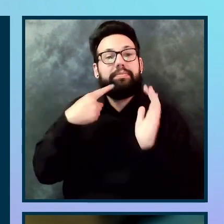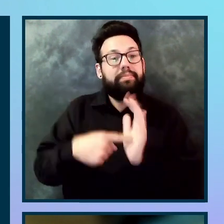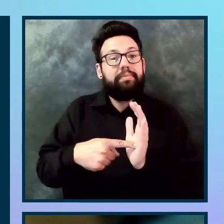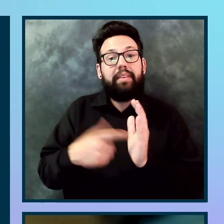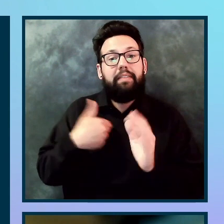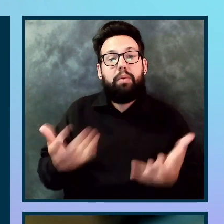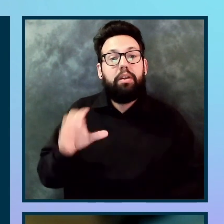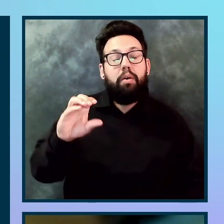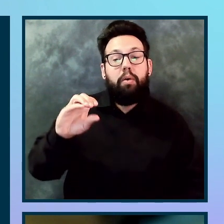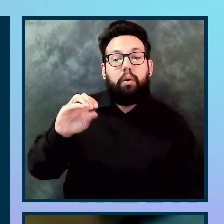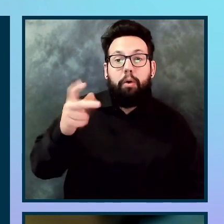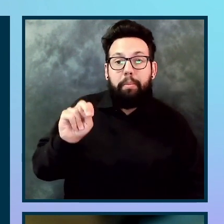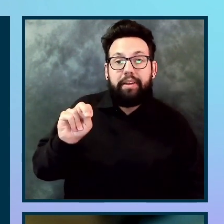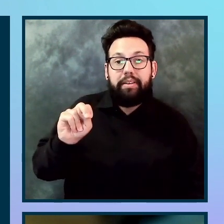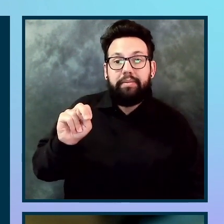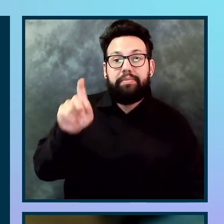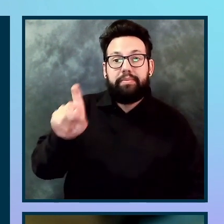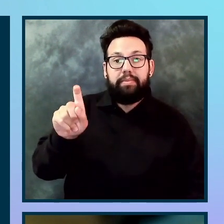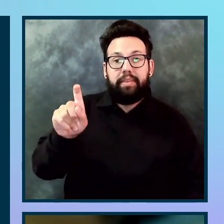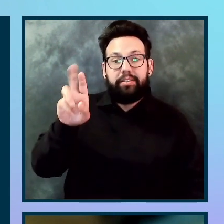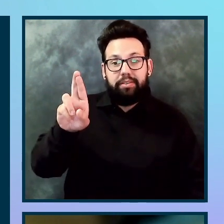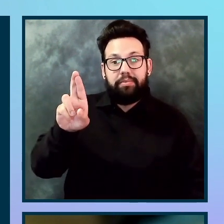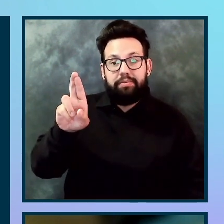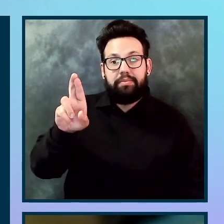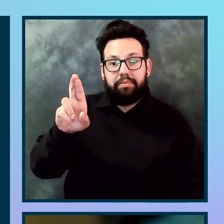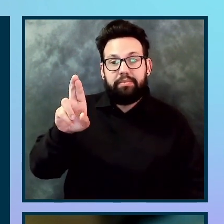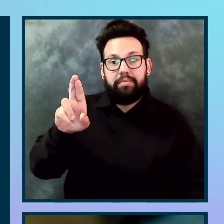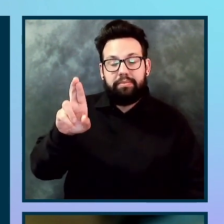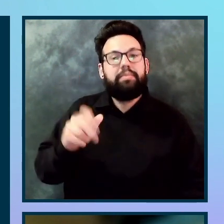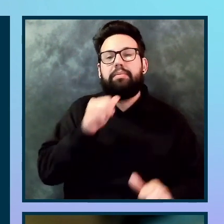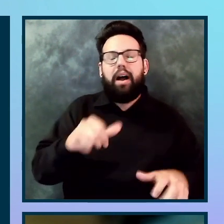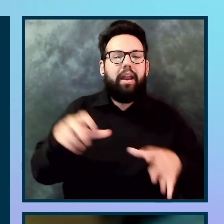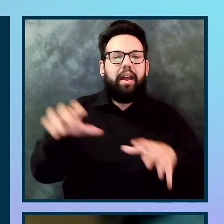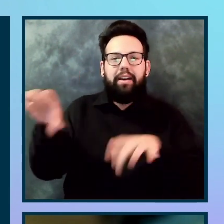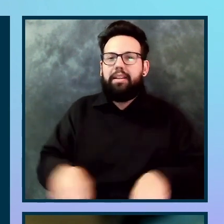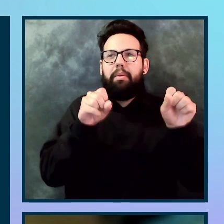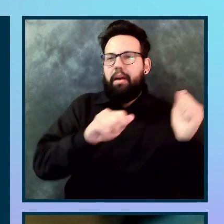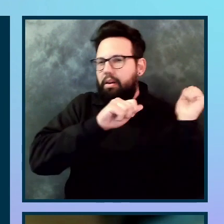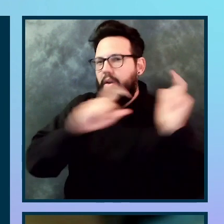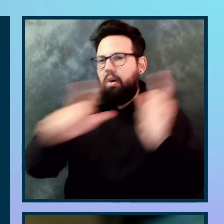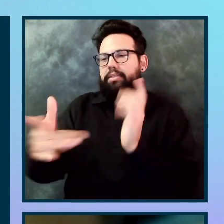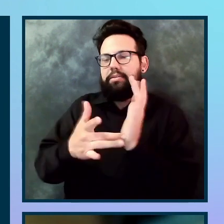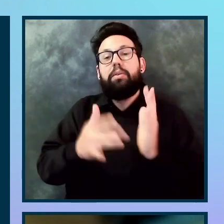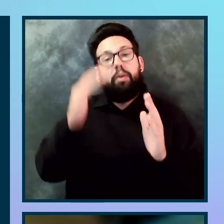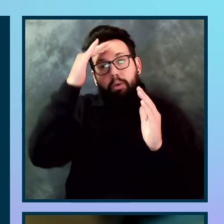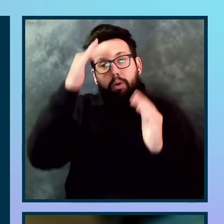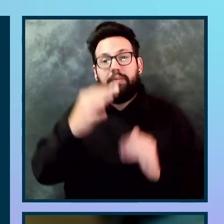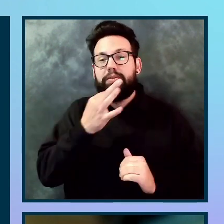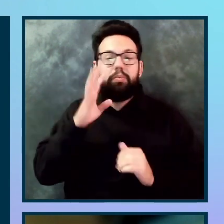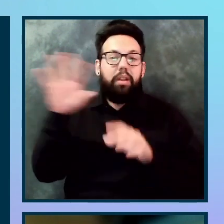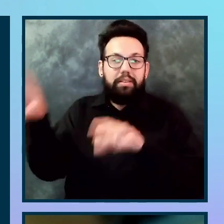which isn't adopted by all of the technologies yet, but hopefully soon it will be. And it'll make